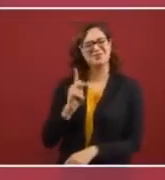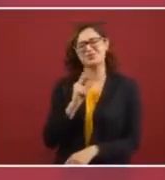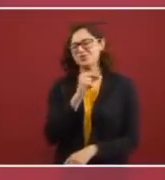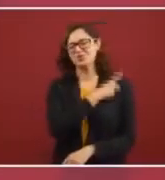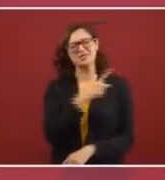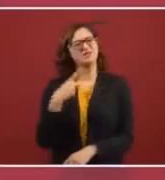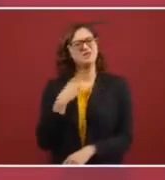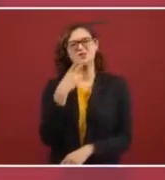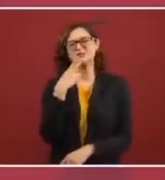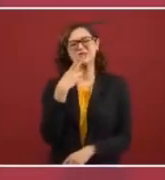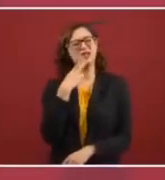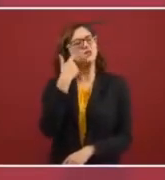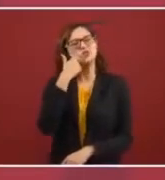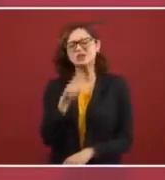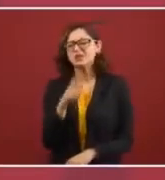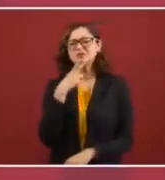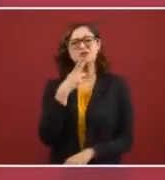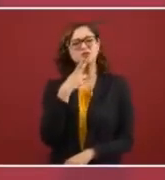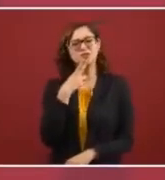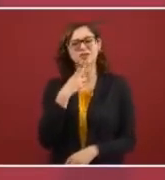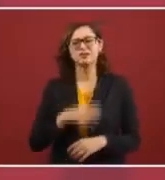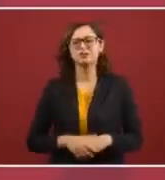We don't want to use it that way.